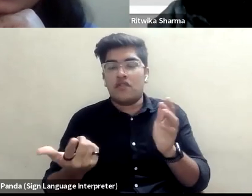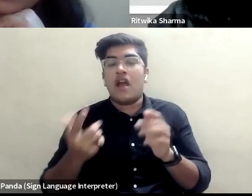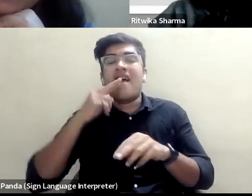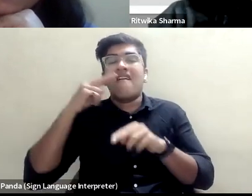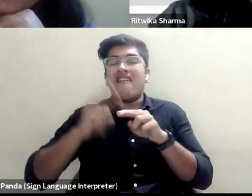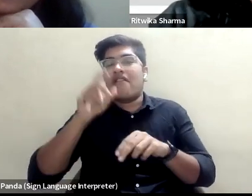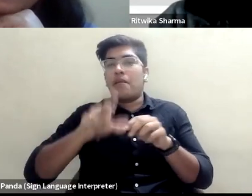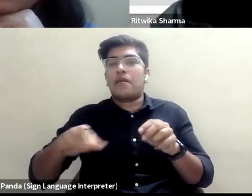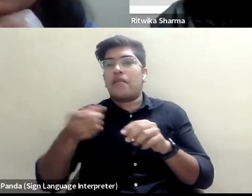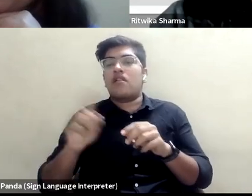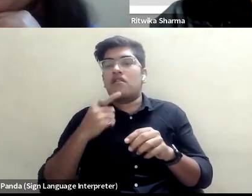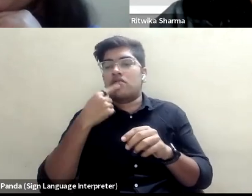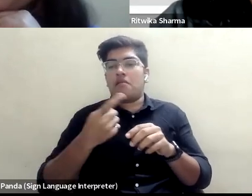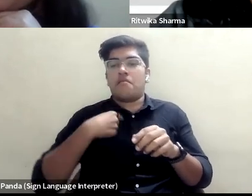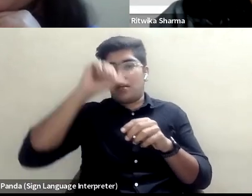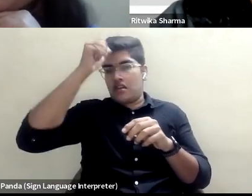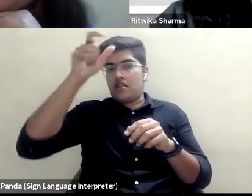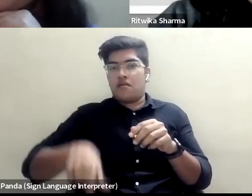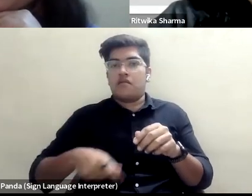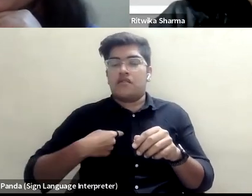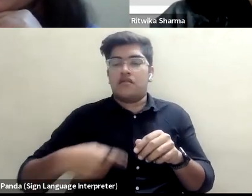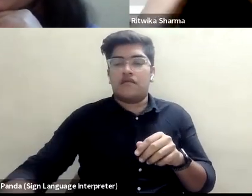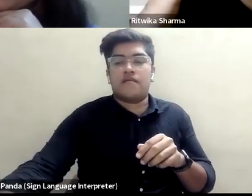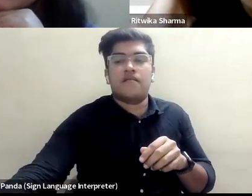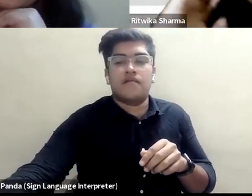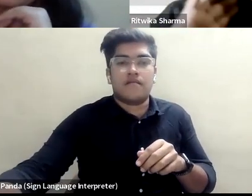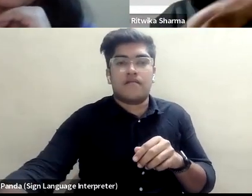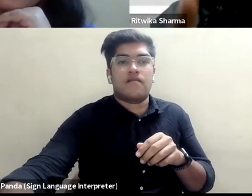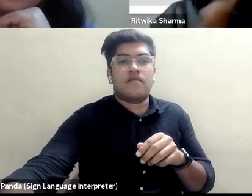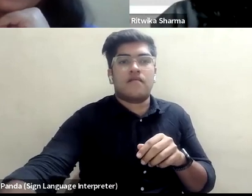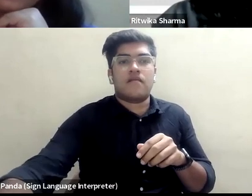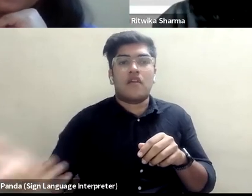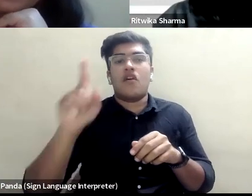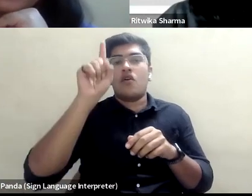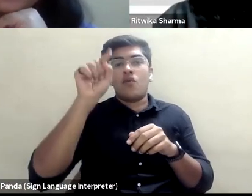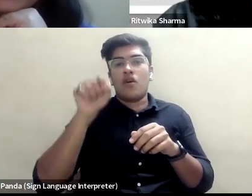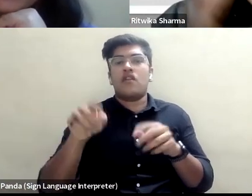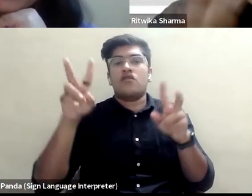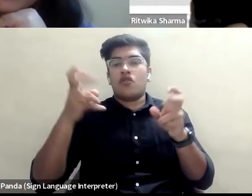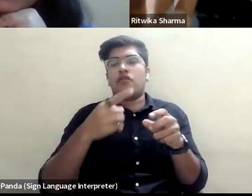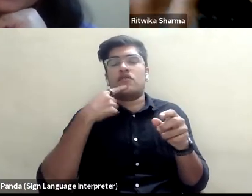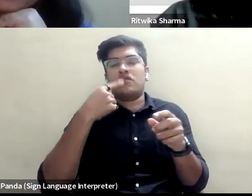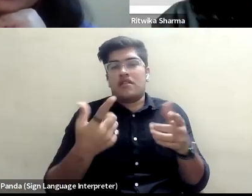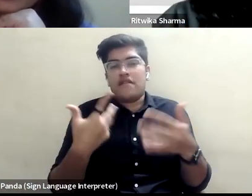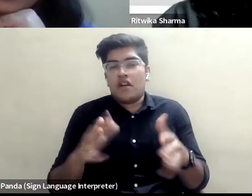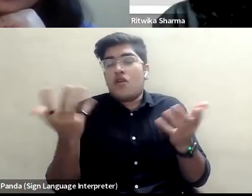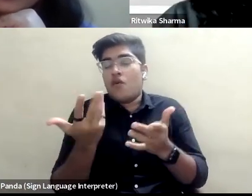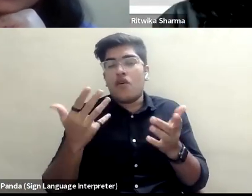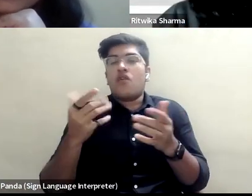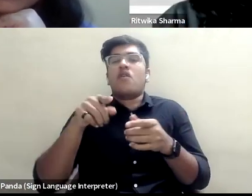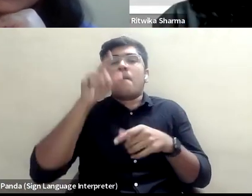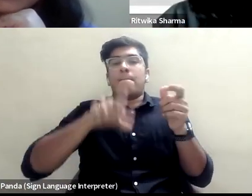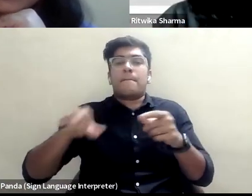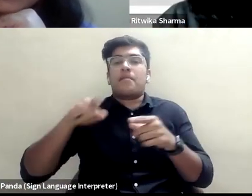So two key questions on this aspect, and one of this you've already reflected on, is how do concerns around obtaining